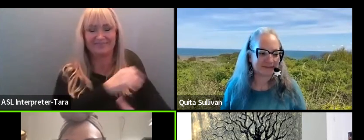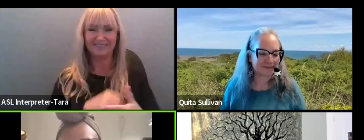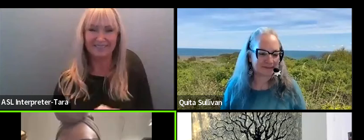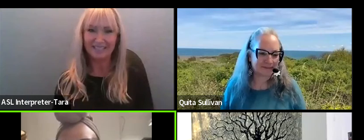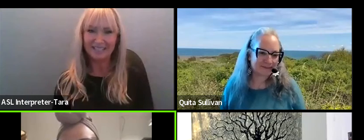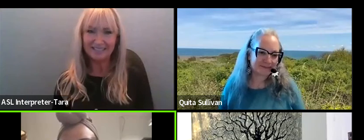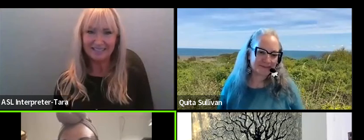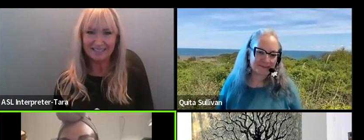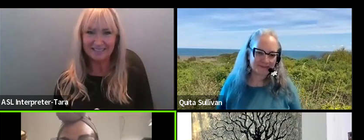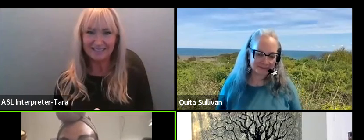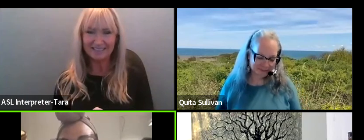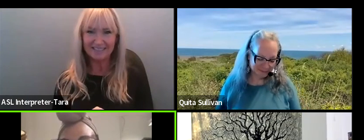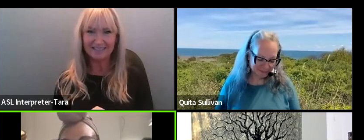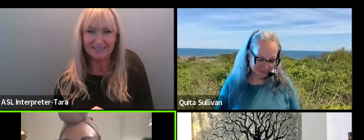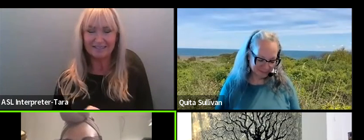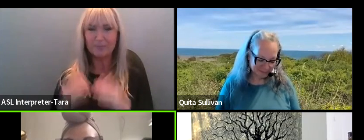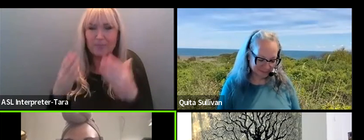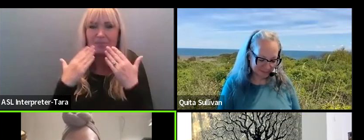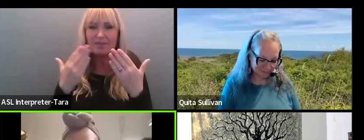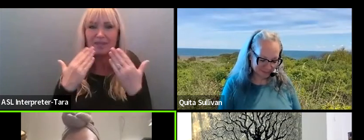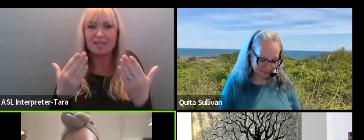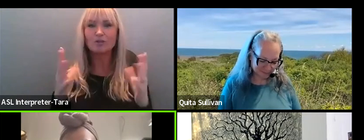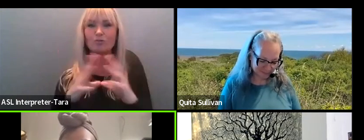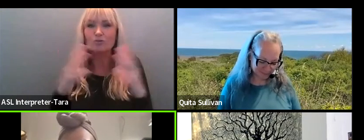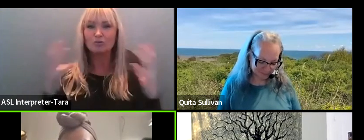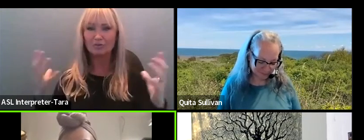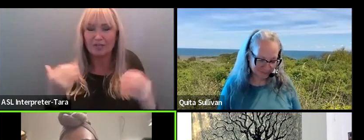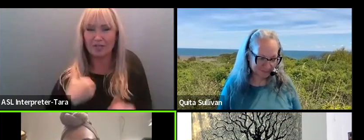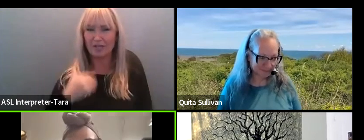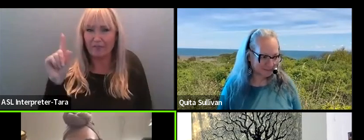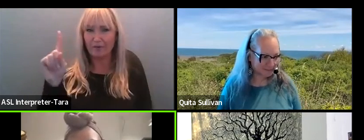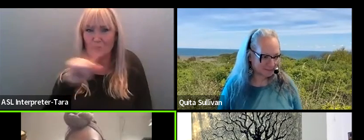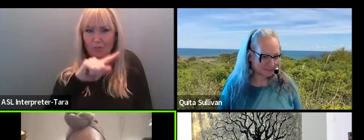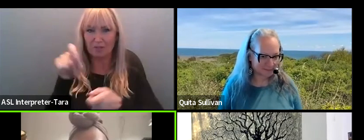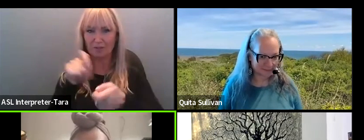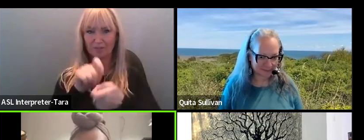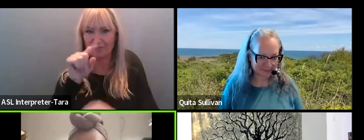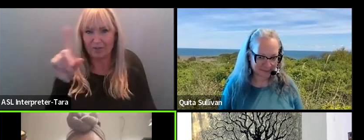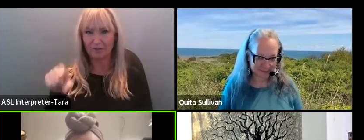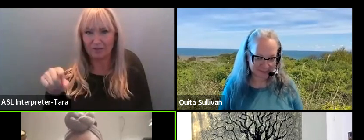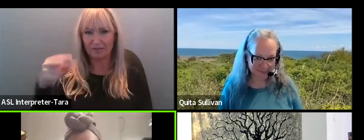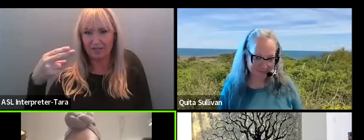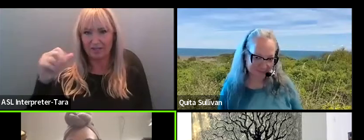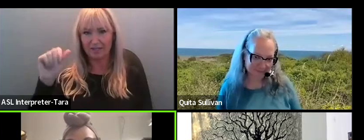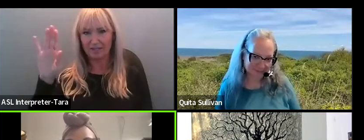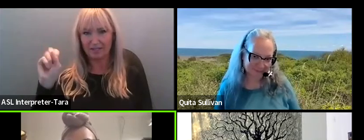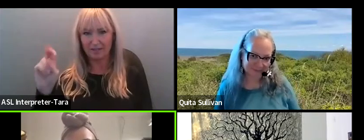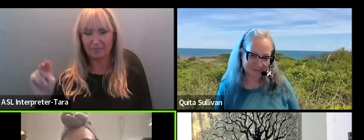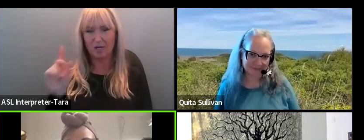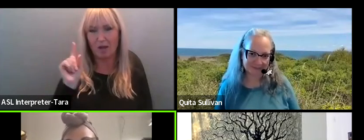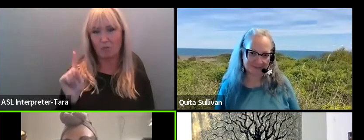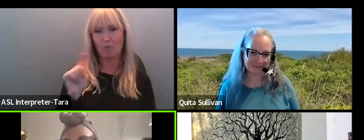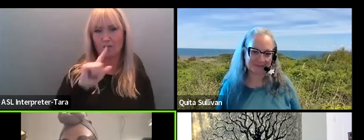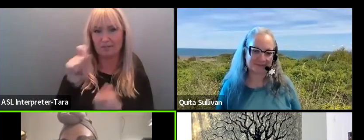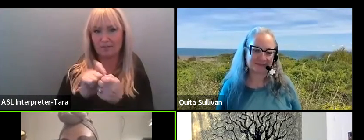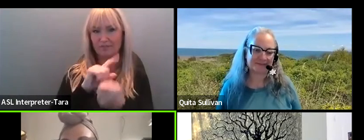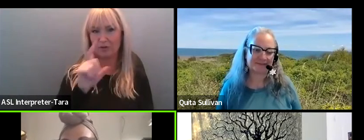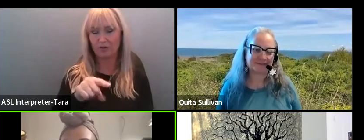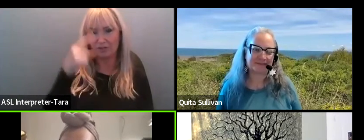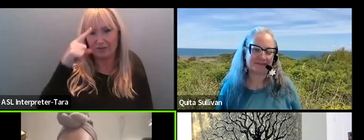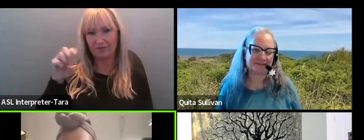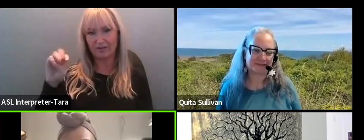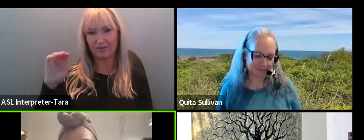so much. So I have one specific question for Haben, one specific question for Mash. And